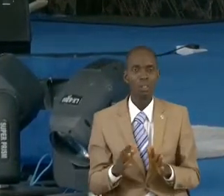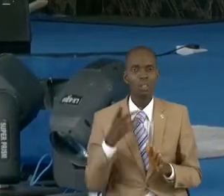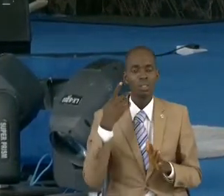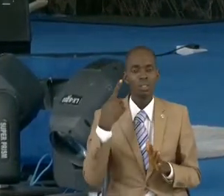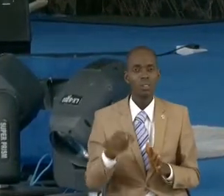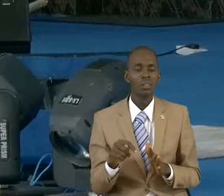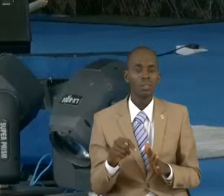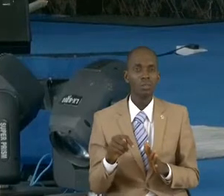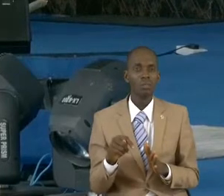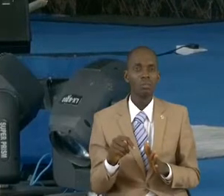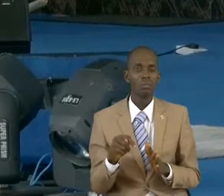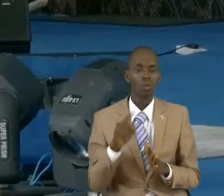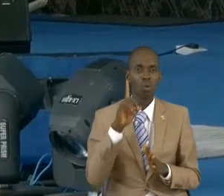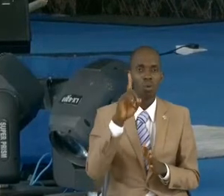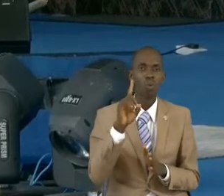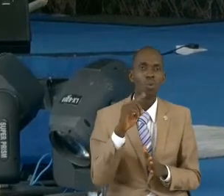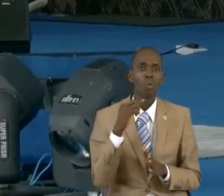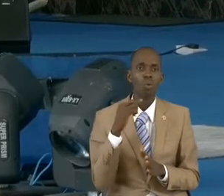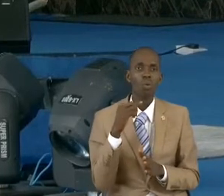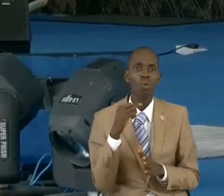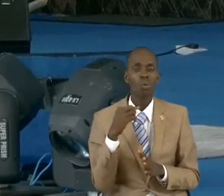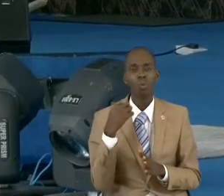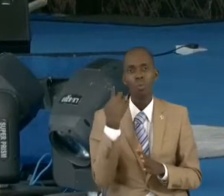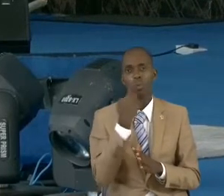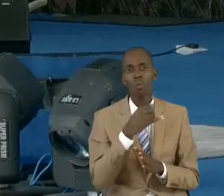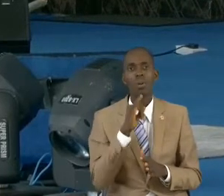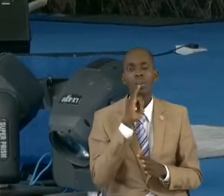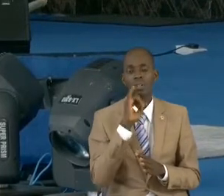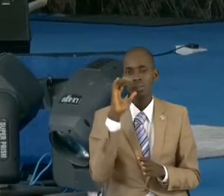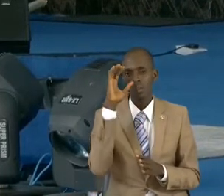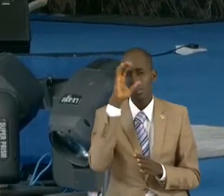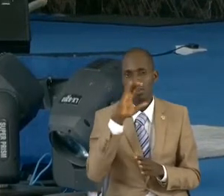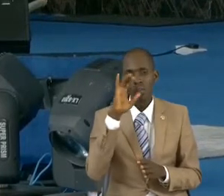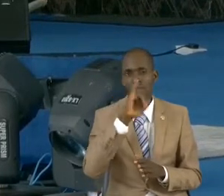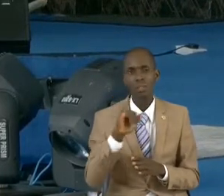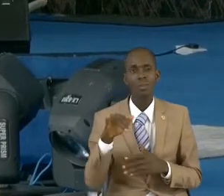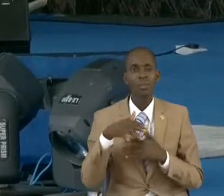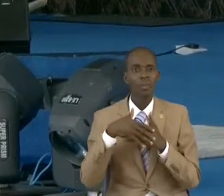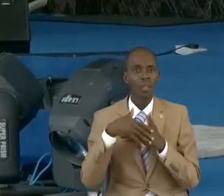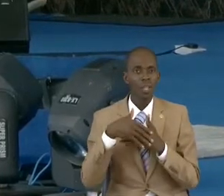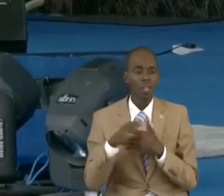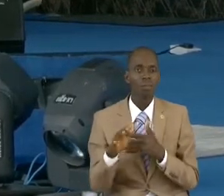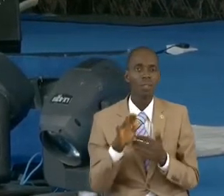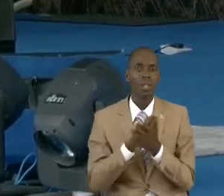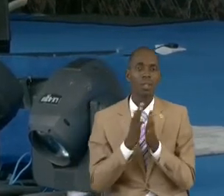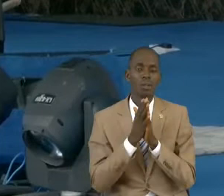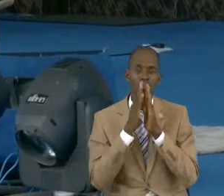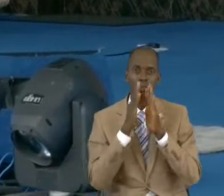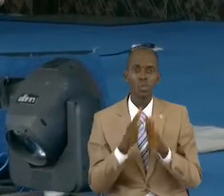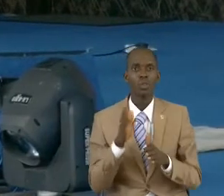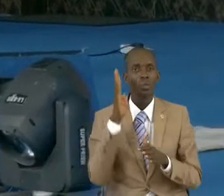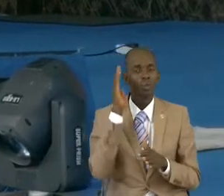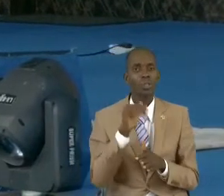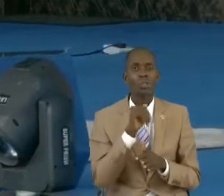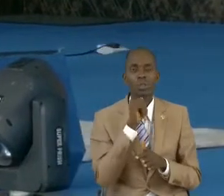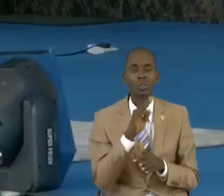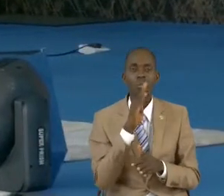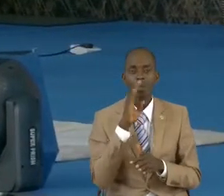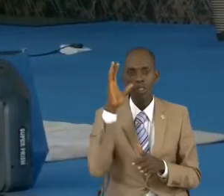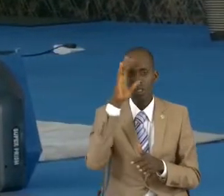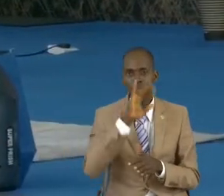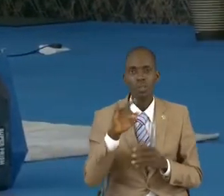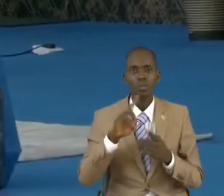and the one that is seeking after peace. He'll not be seeking to make the